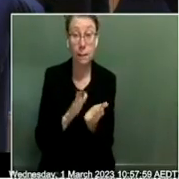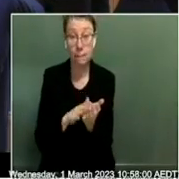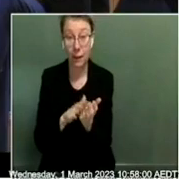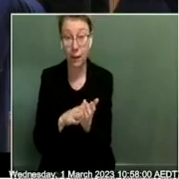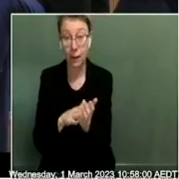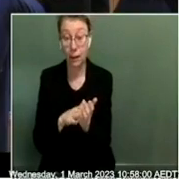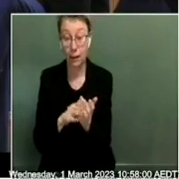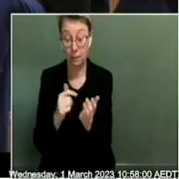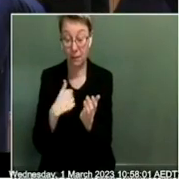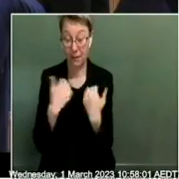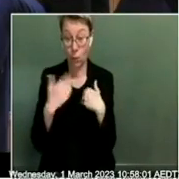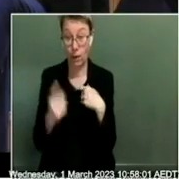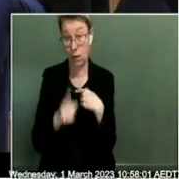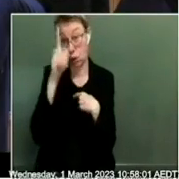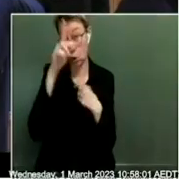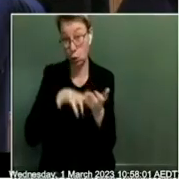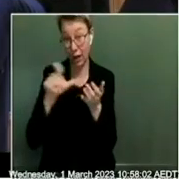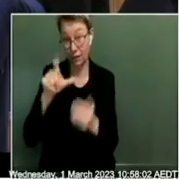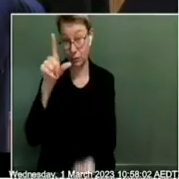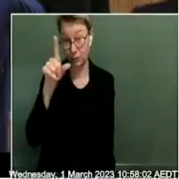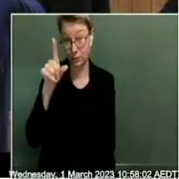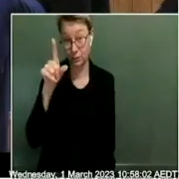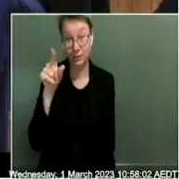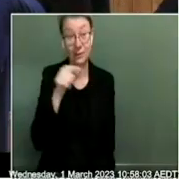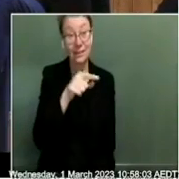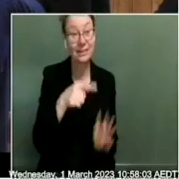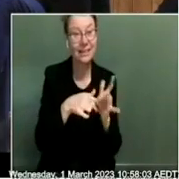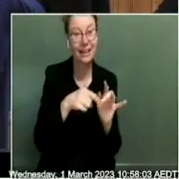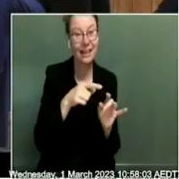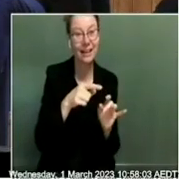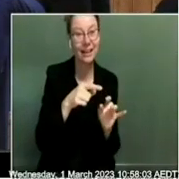months later, Tina in Sydney.